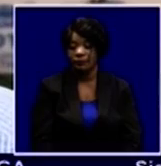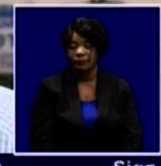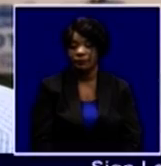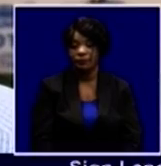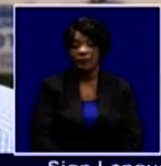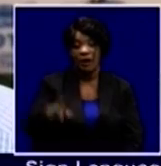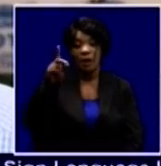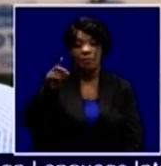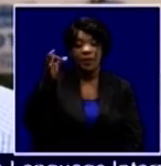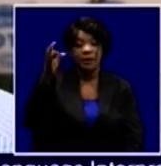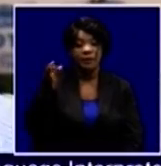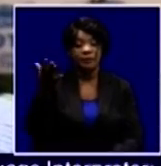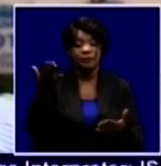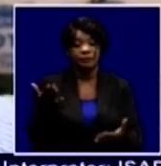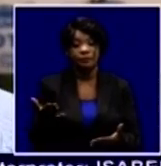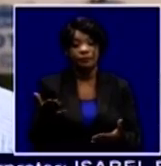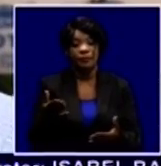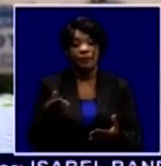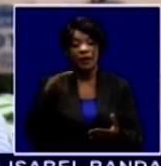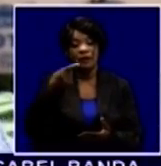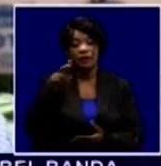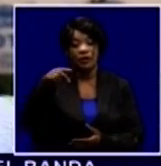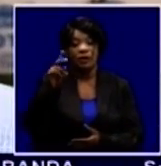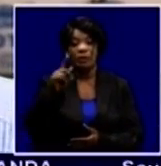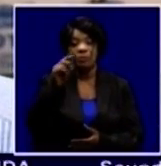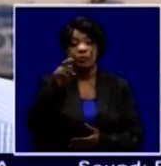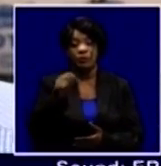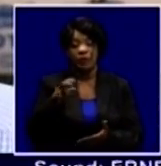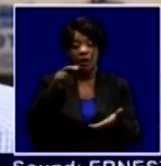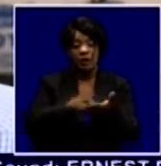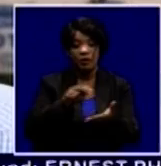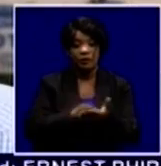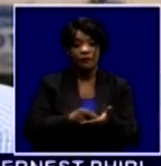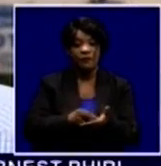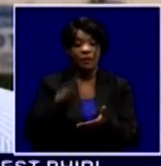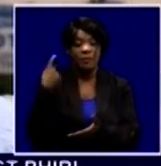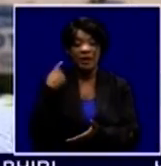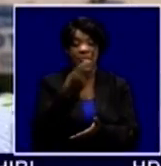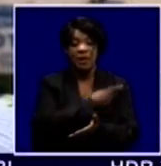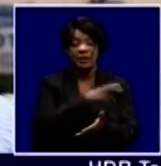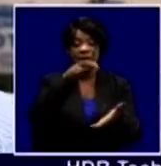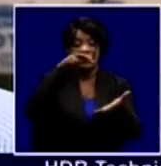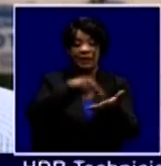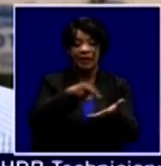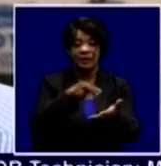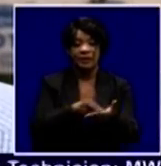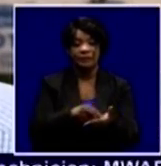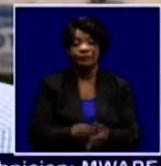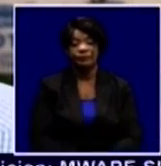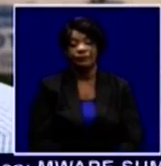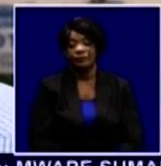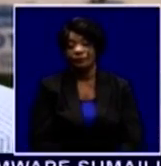The Patriotic Front adopts Goodwin Putu as its candidate for the November 20th Mangango parliamentary by-election.